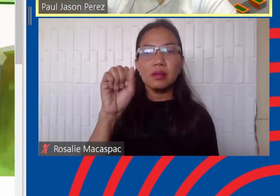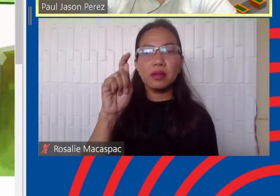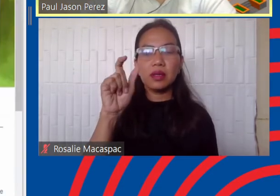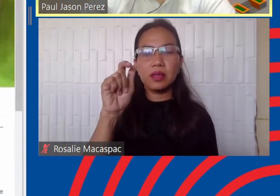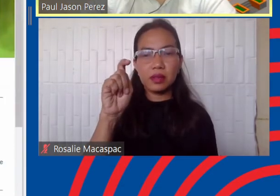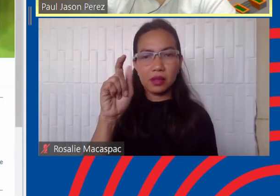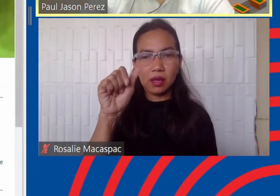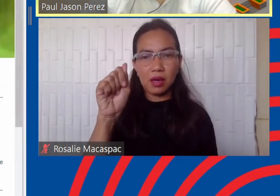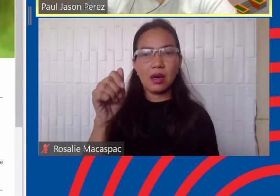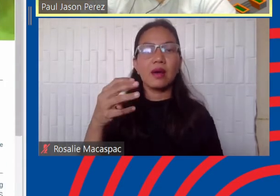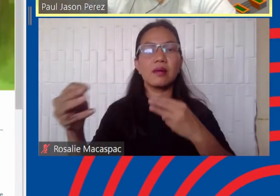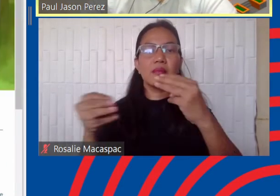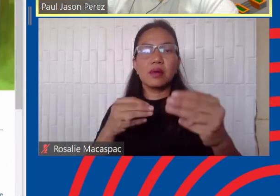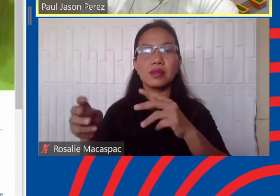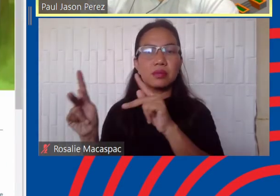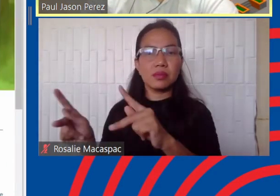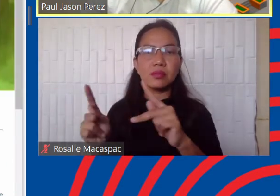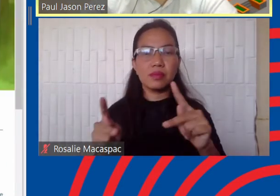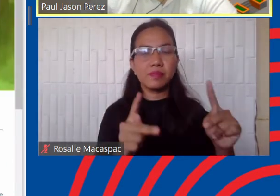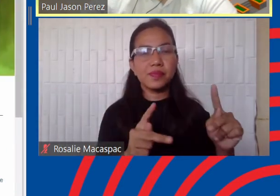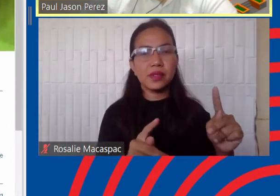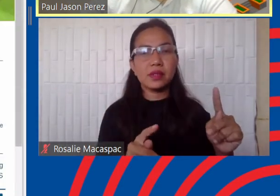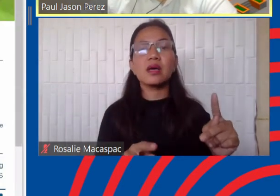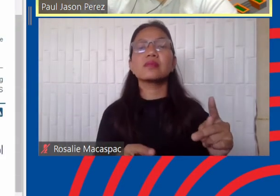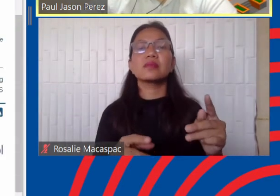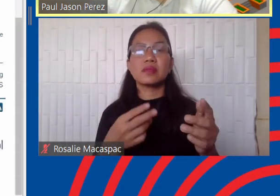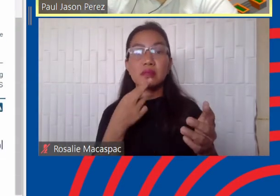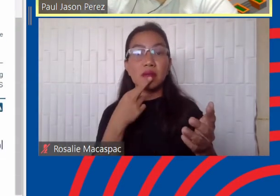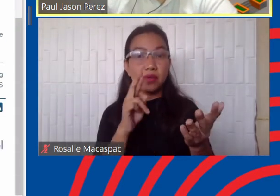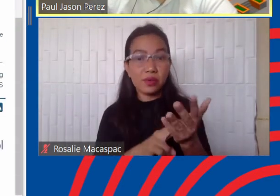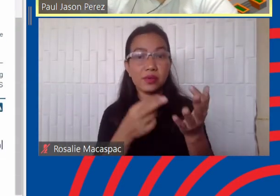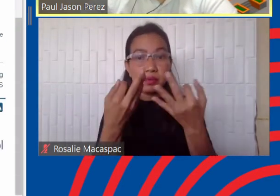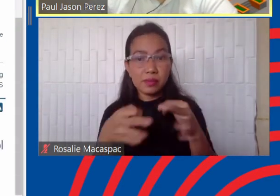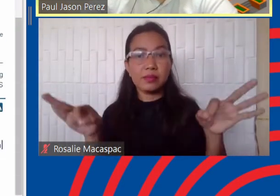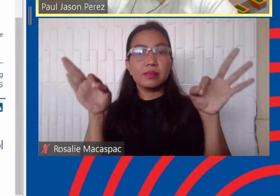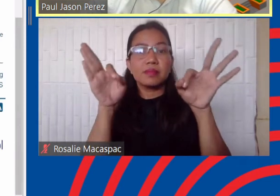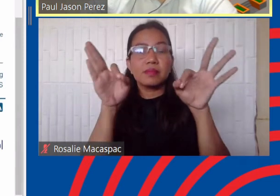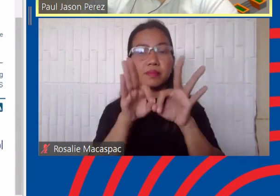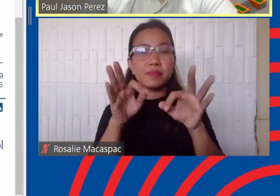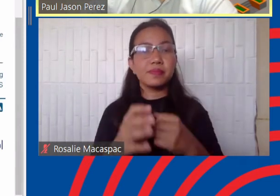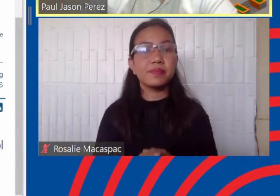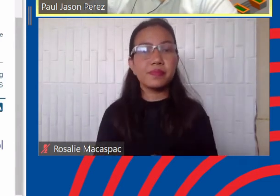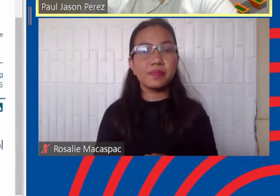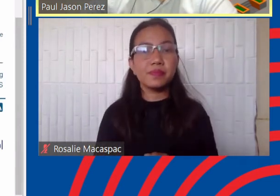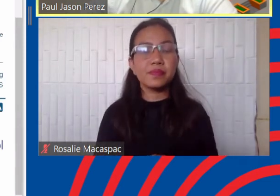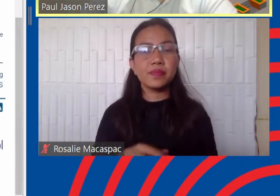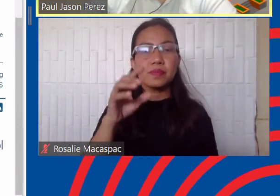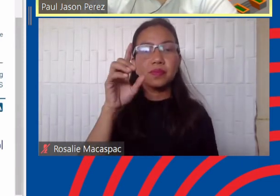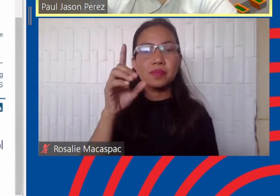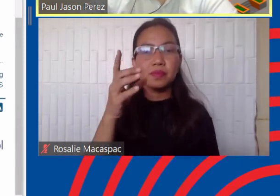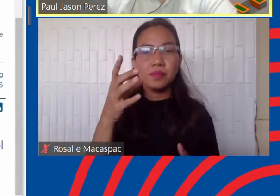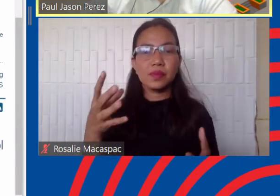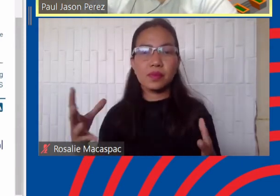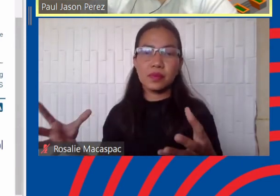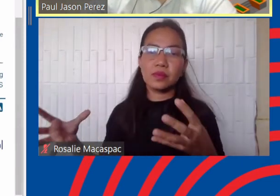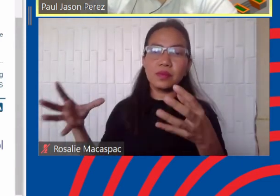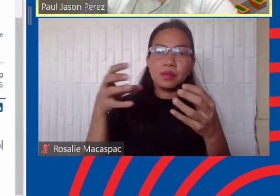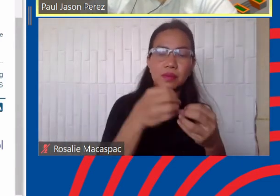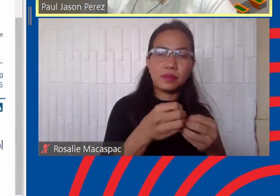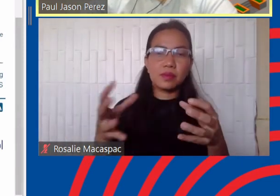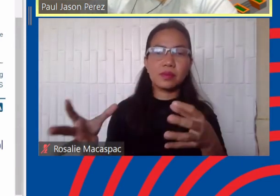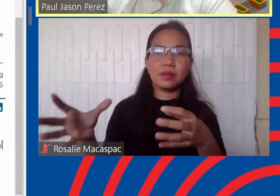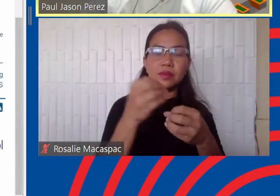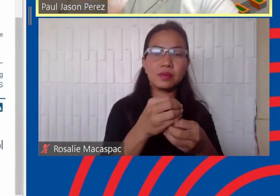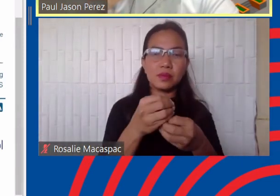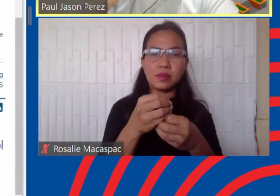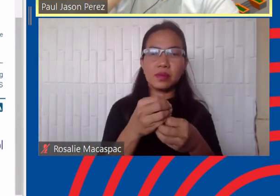So a data management plan is a document that states that covers the whole research